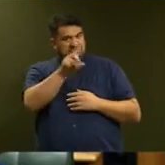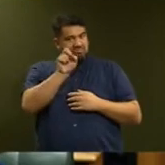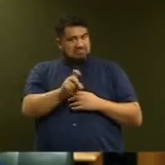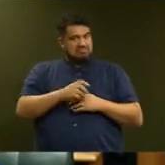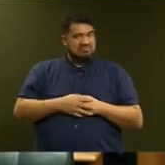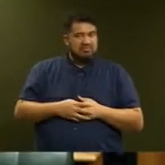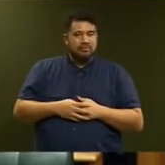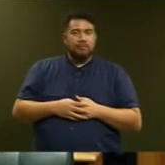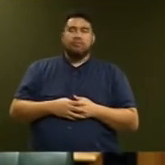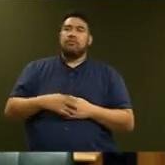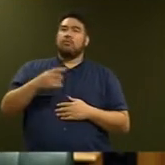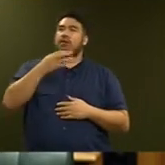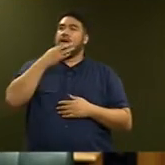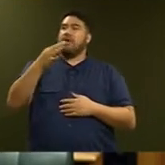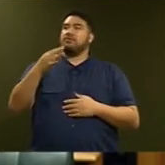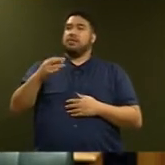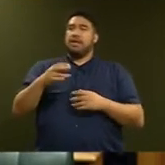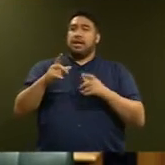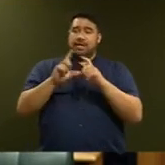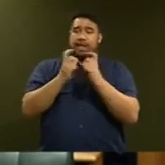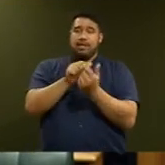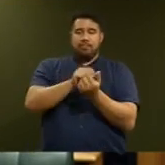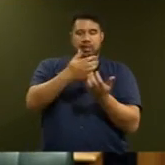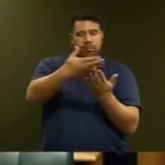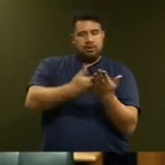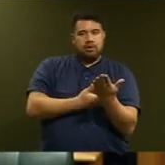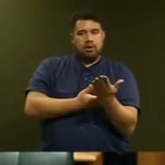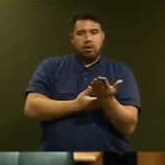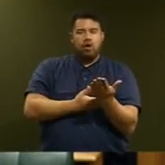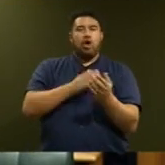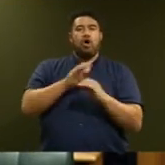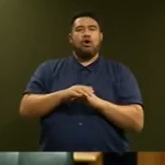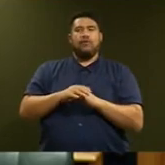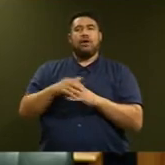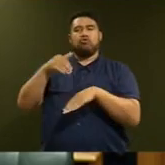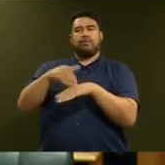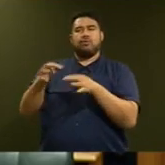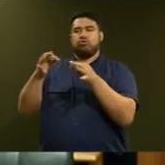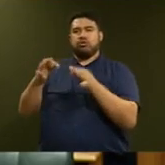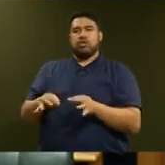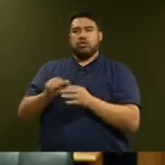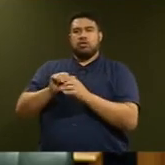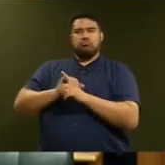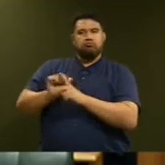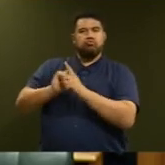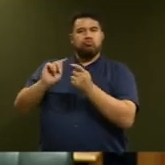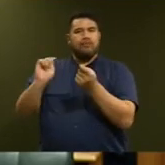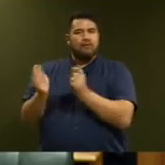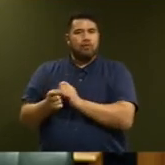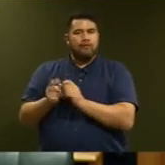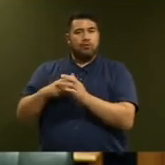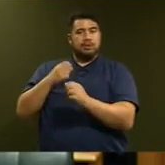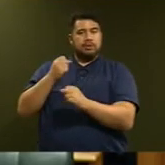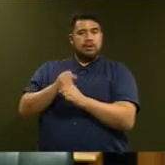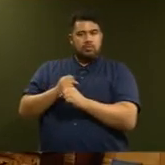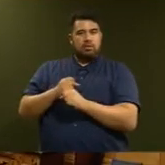Why was a Cabinet paper of proposed criminal justice reforms, including a repeal of three strikes, pulled from